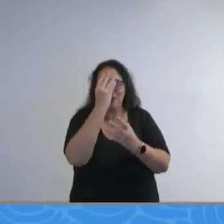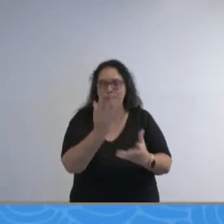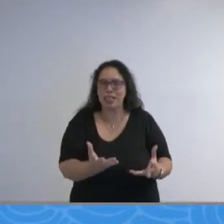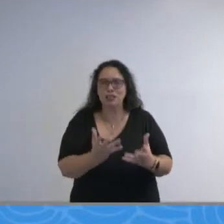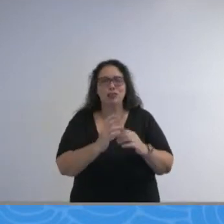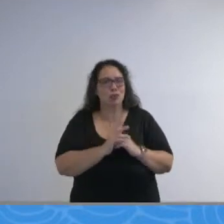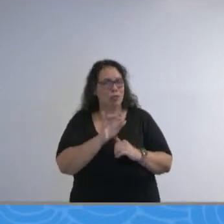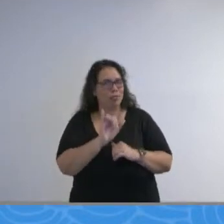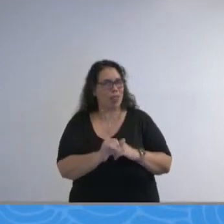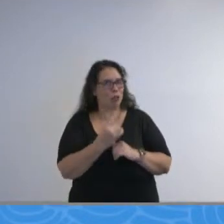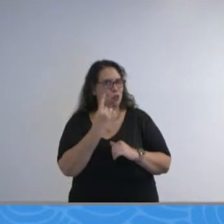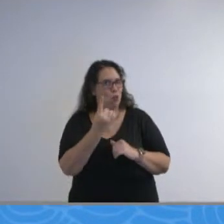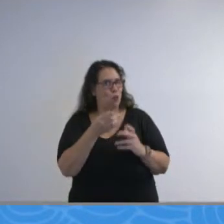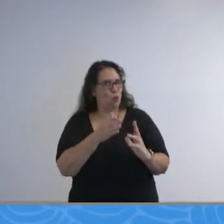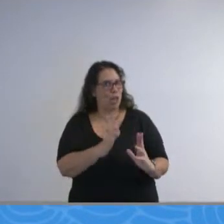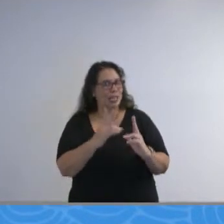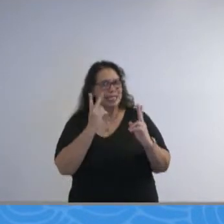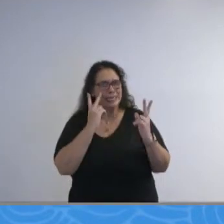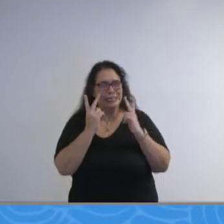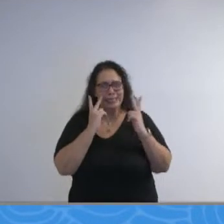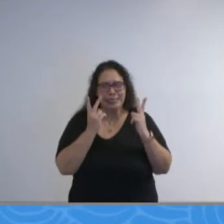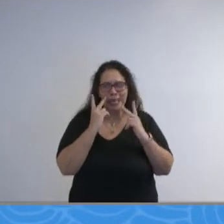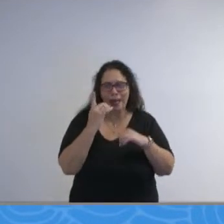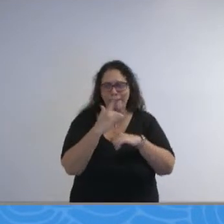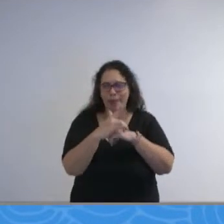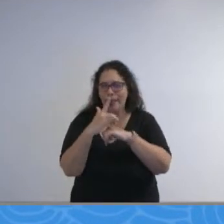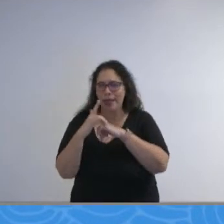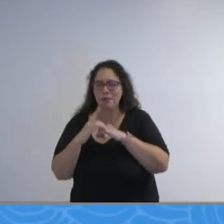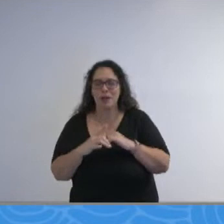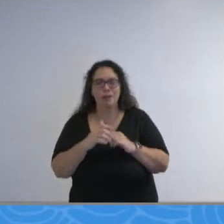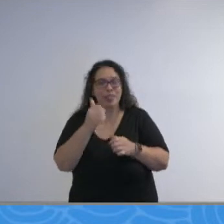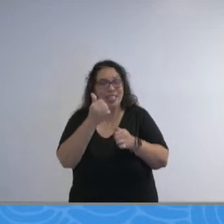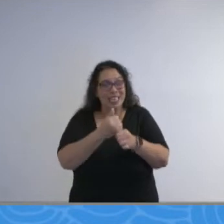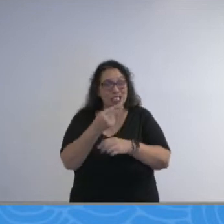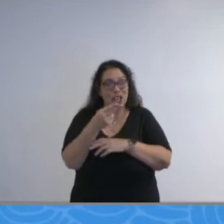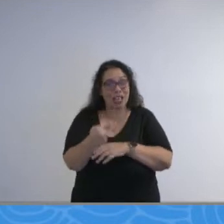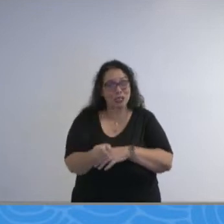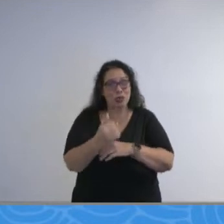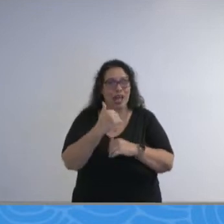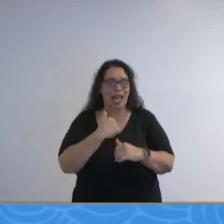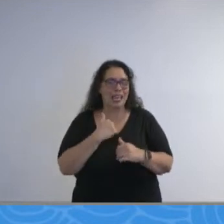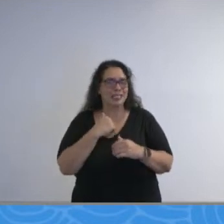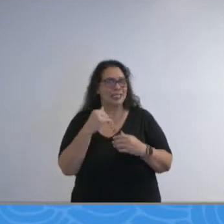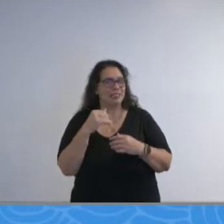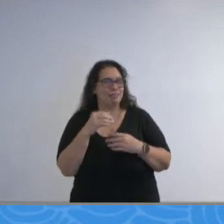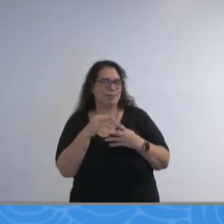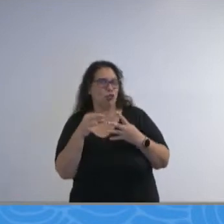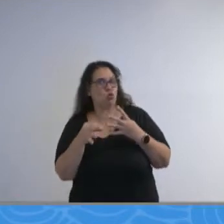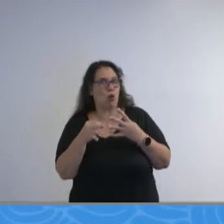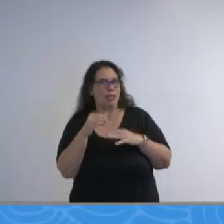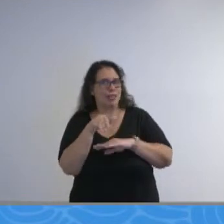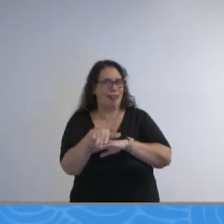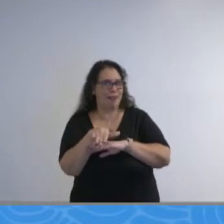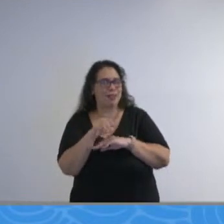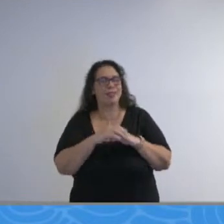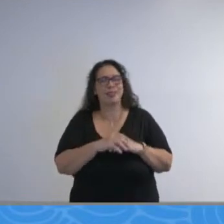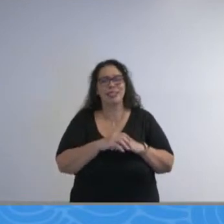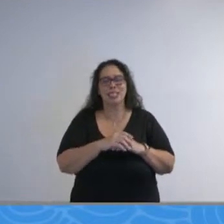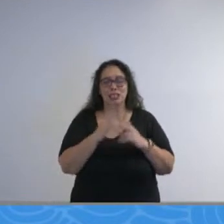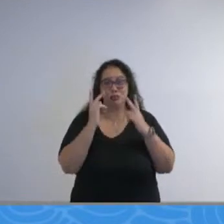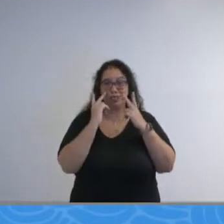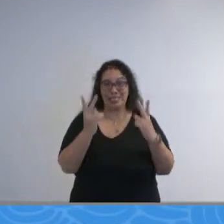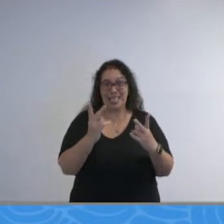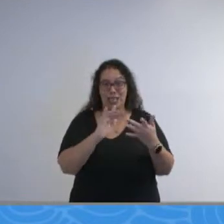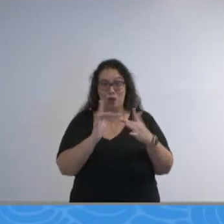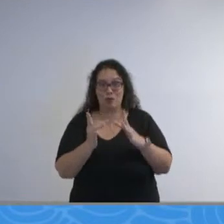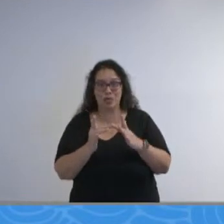see what's out there. And then each high school has what's called a high school choice night. And so when you go on the website, you'll see